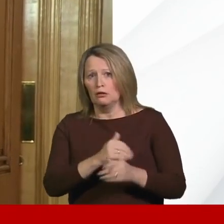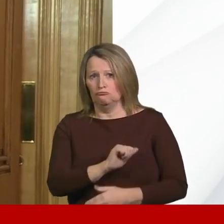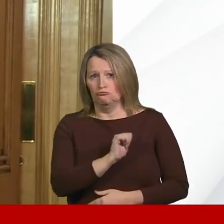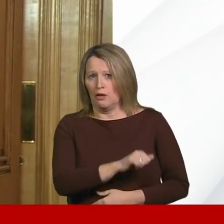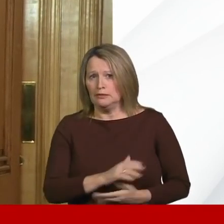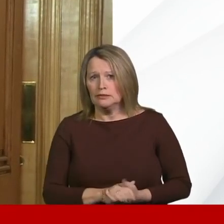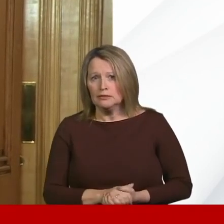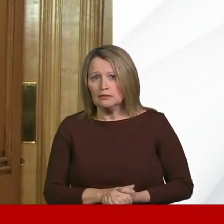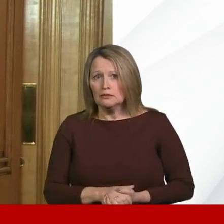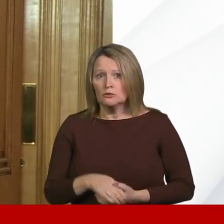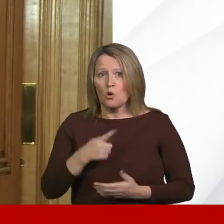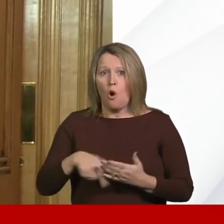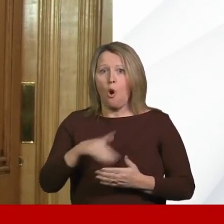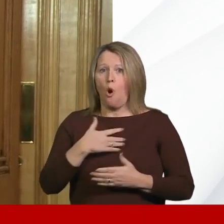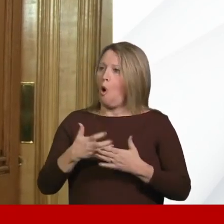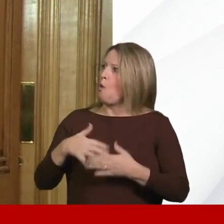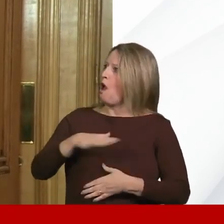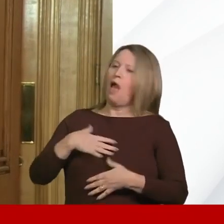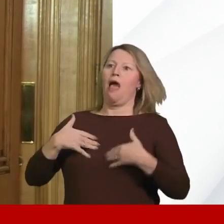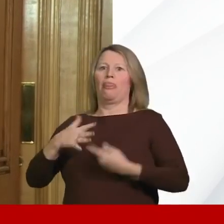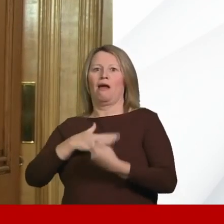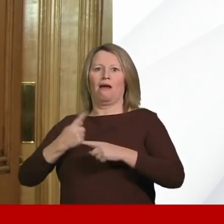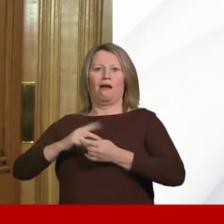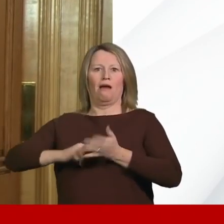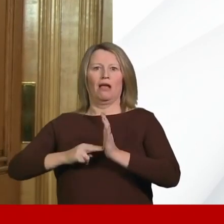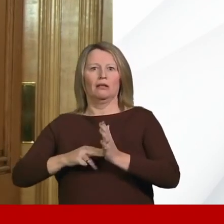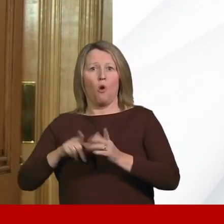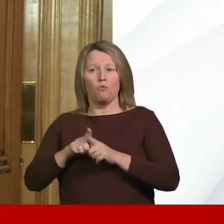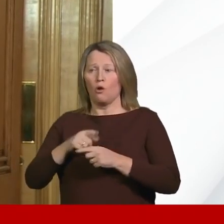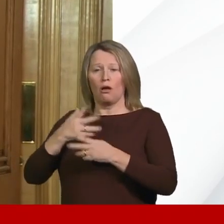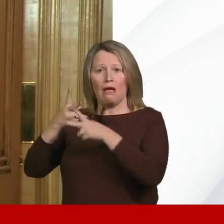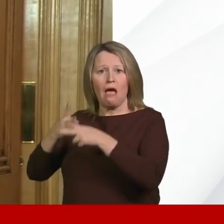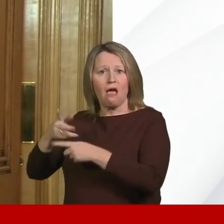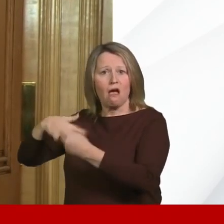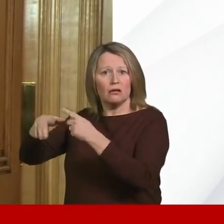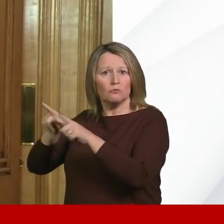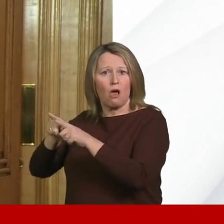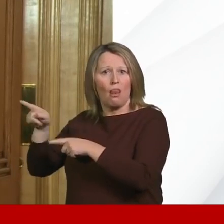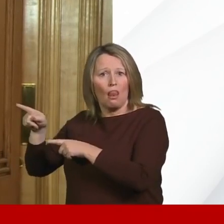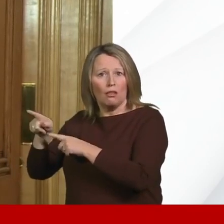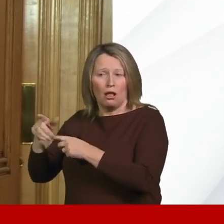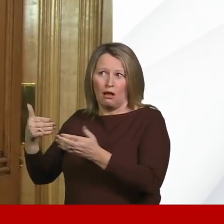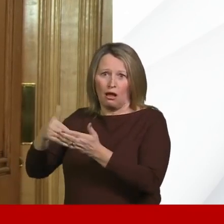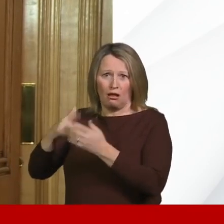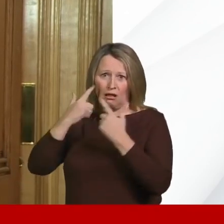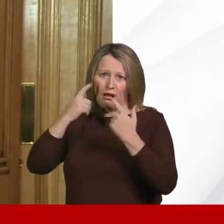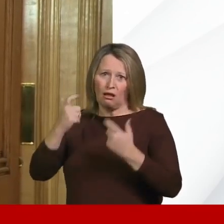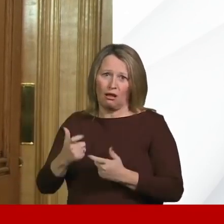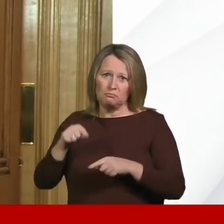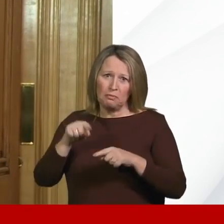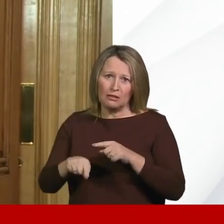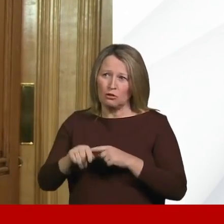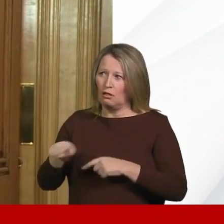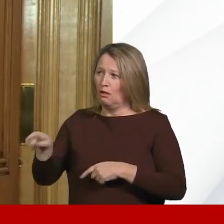protect the vulnerable, when we have a matched workforce, if you like, where we are clearly aware of their antibody status, whether they have had the